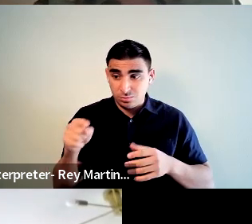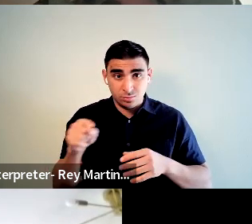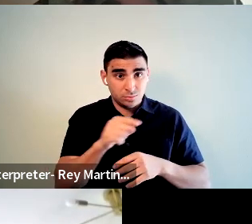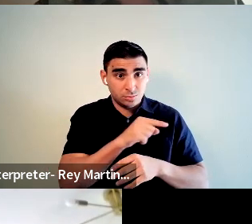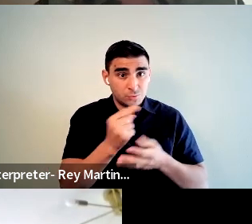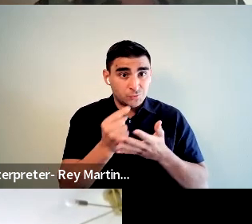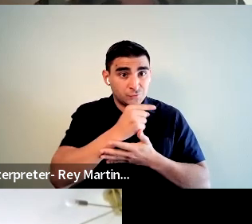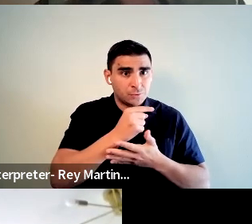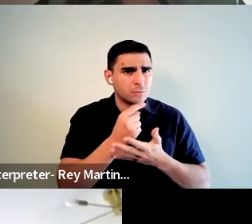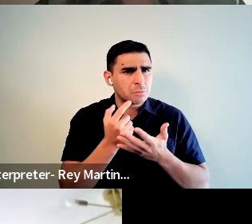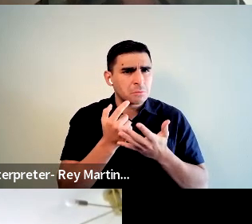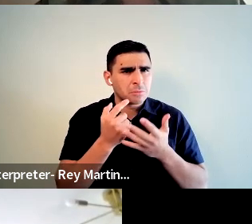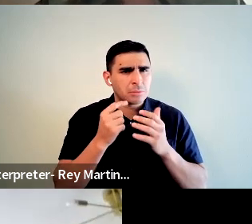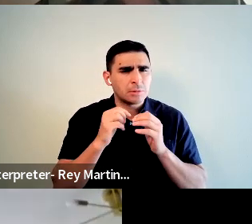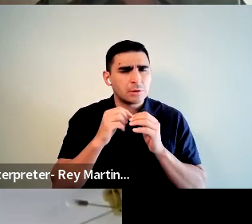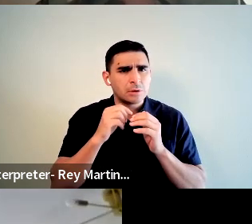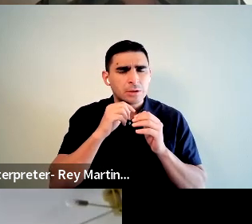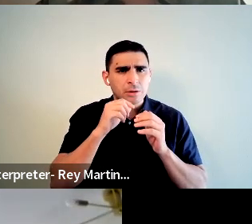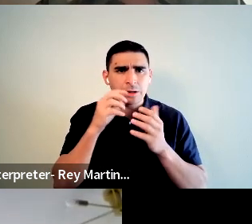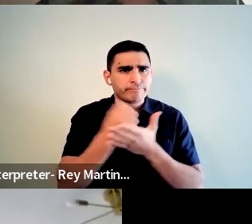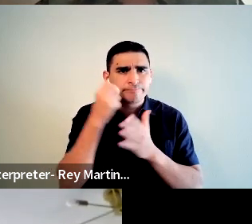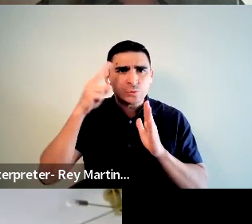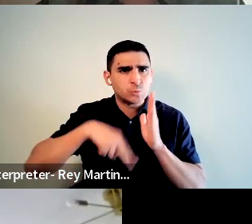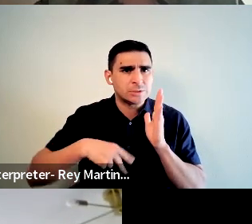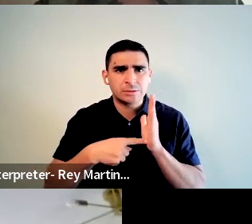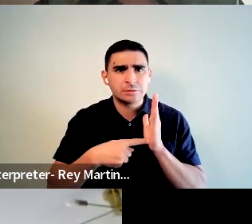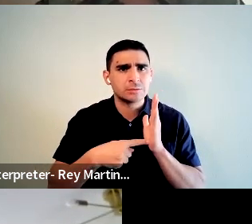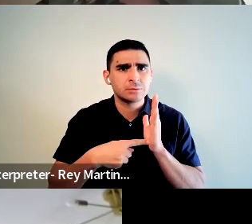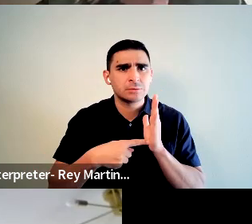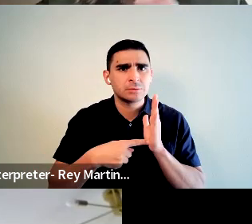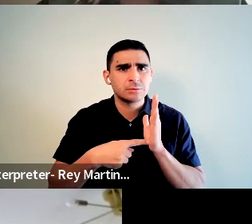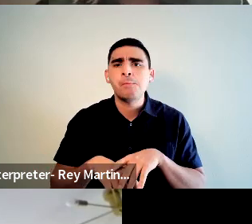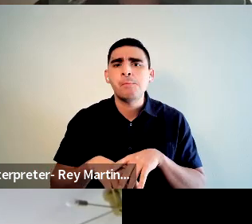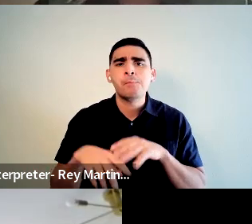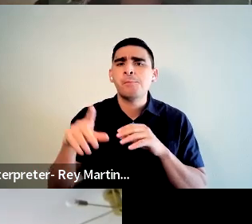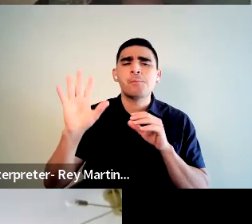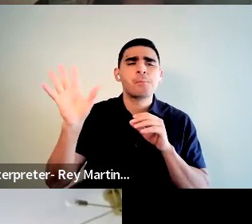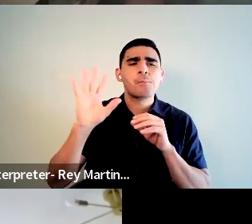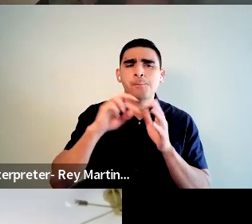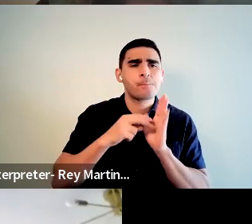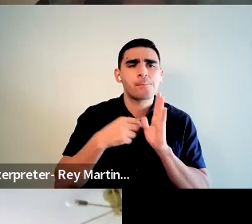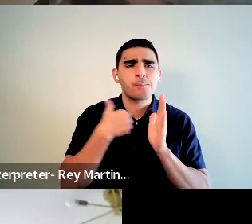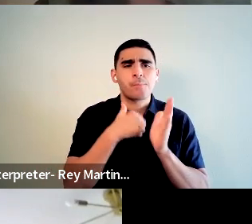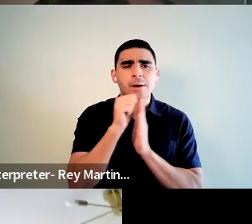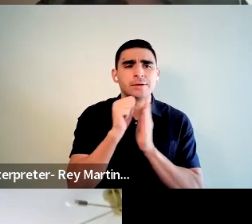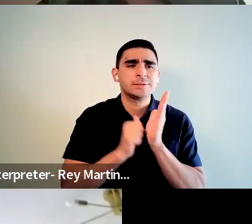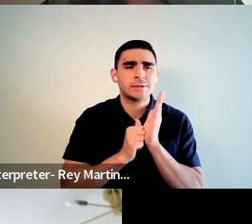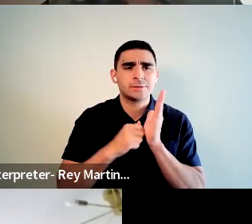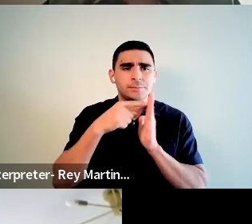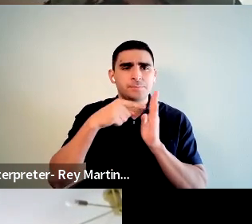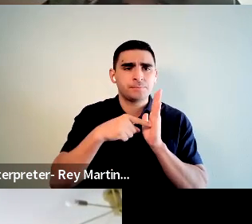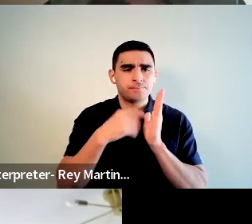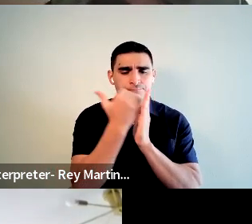to read those all. No, I just meant that that's an agenda item that we're all going to be reviewing the work.